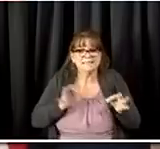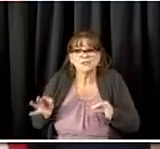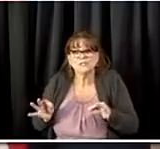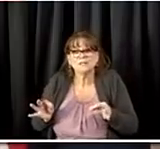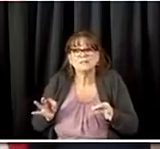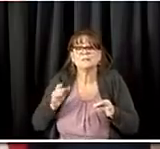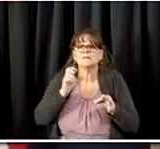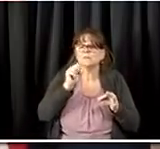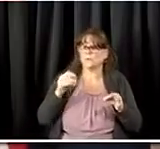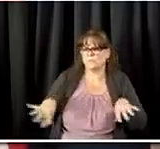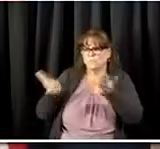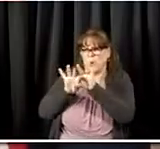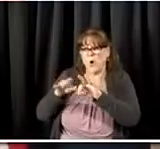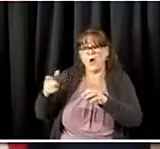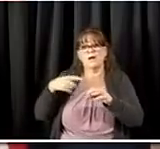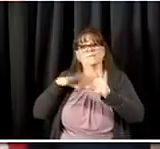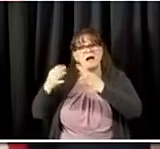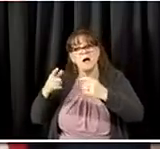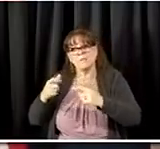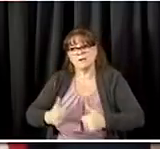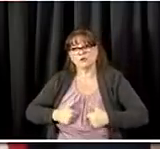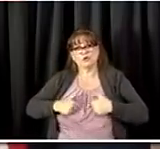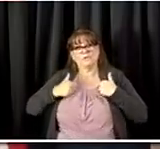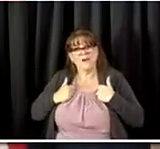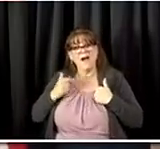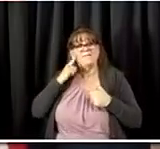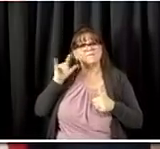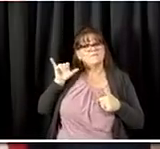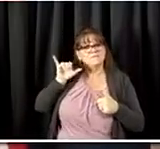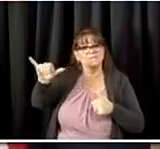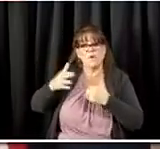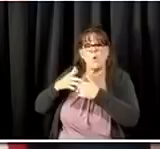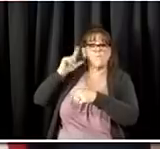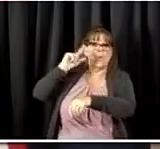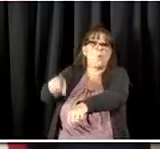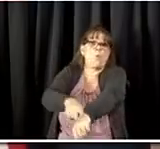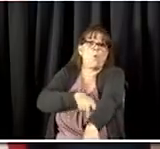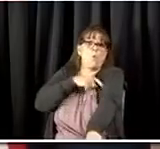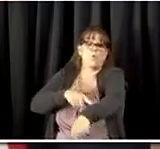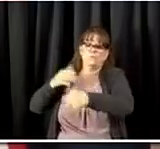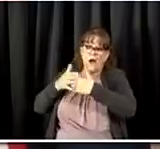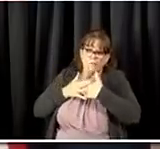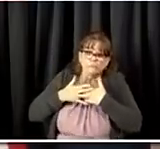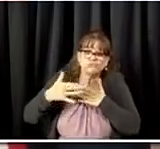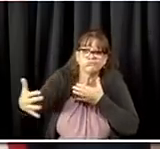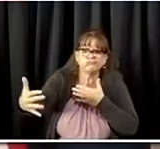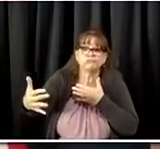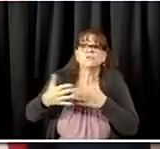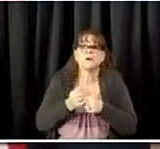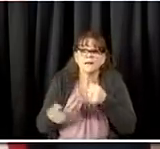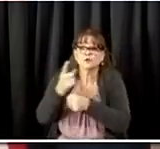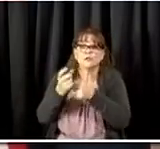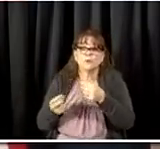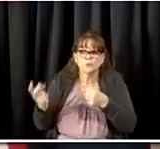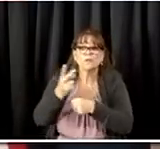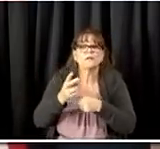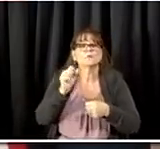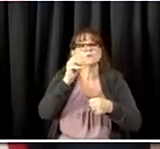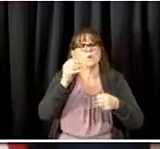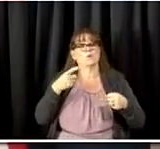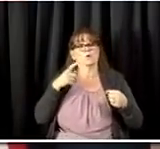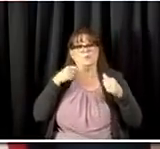come, and that trying to sort of force a social situation this Thanksgiving could put your